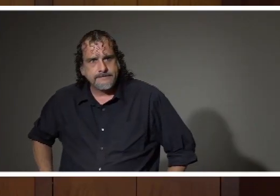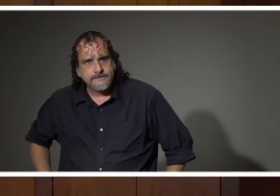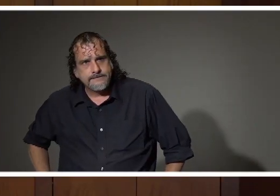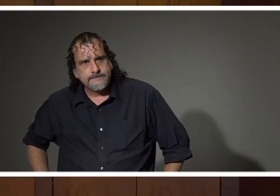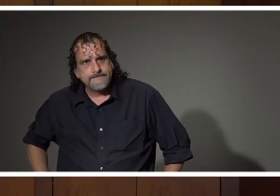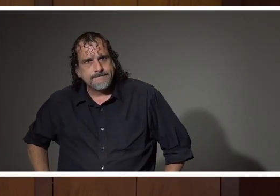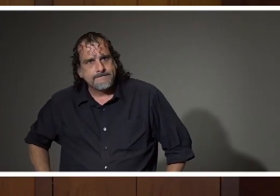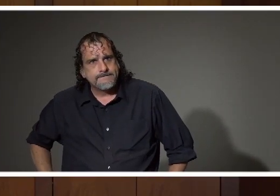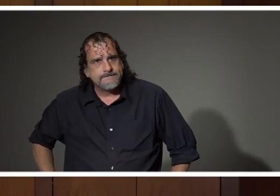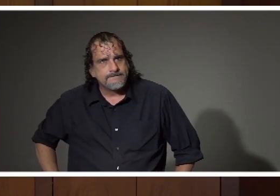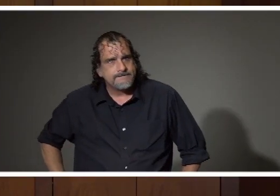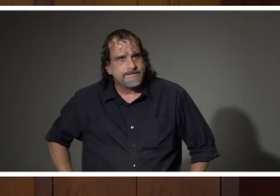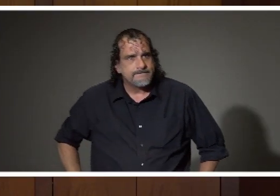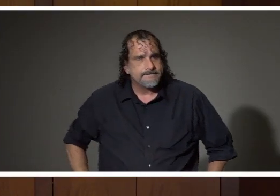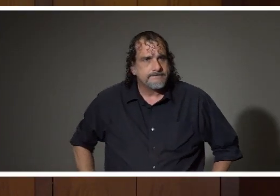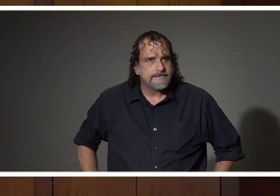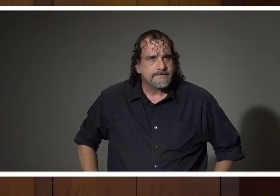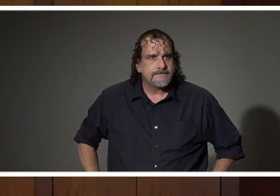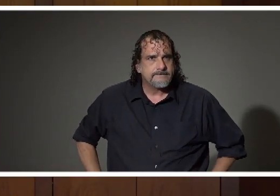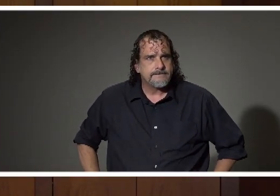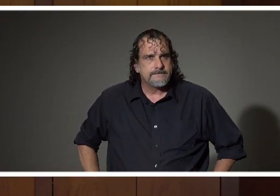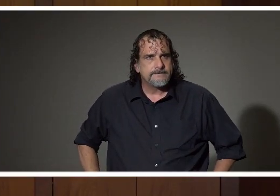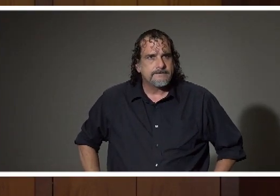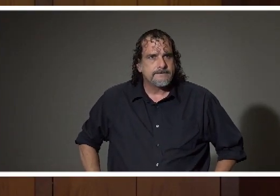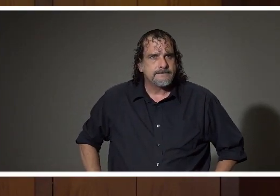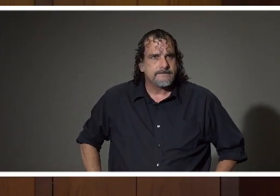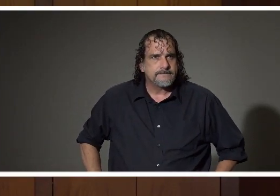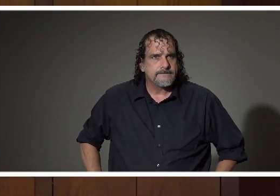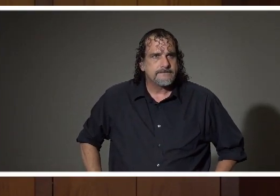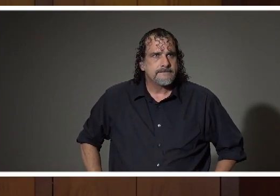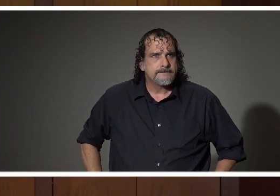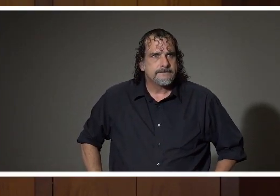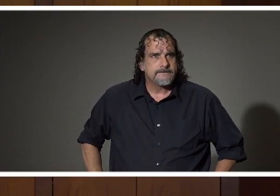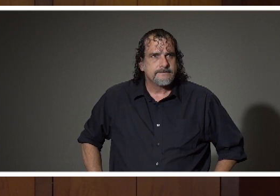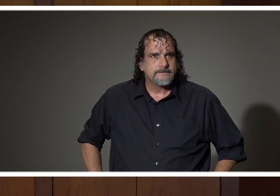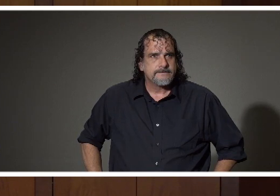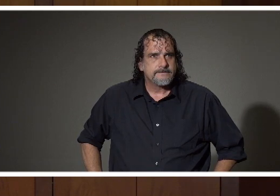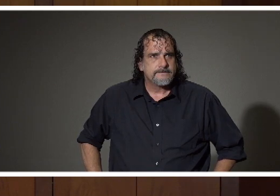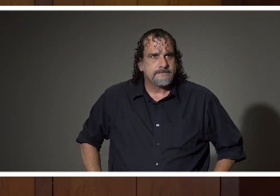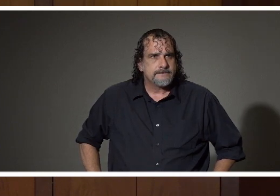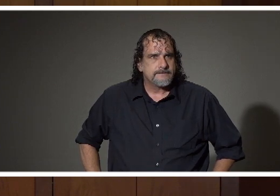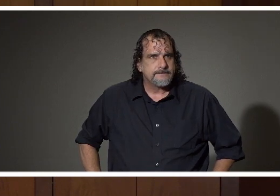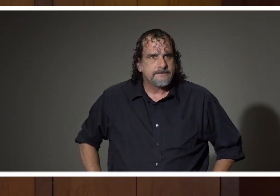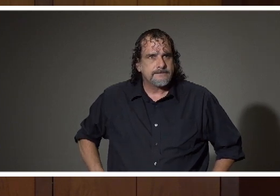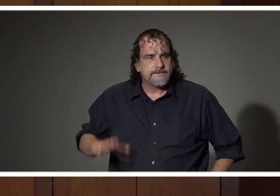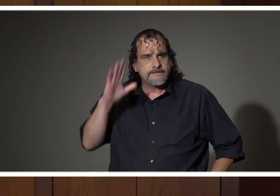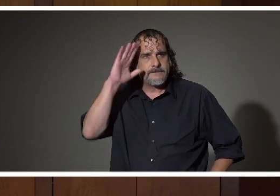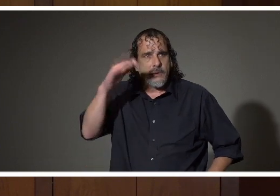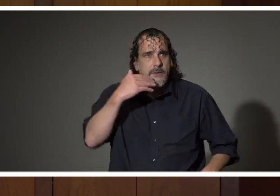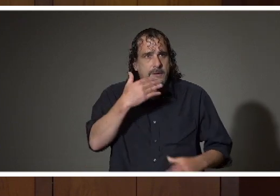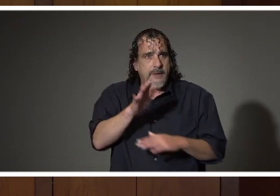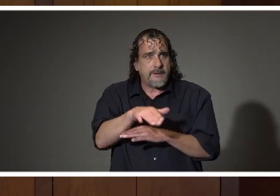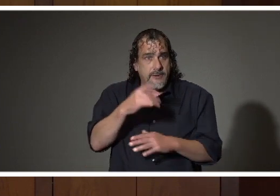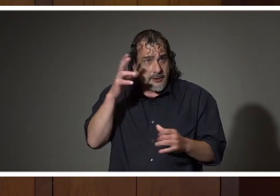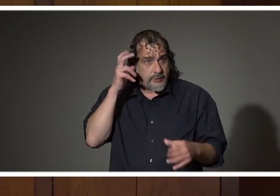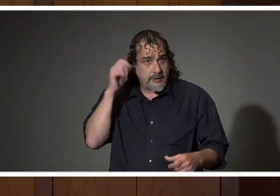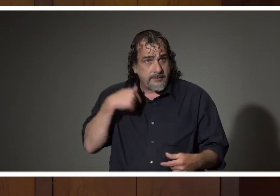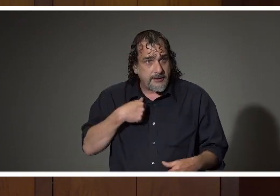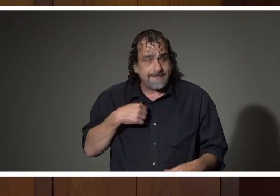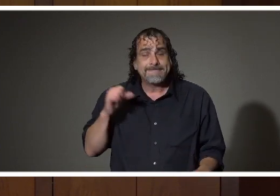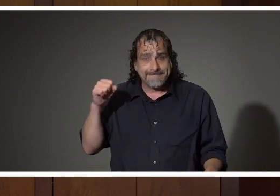Ashley Norwood from MPB has a question. Great. Ashley? Hi, good afternoon. Can you guys hear me? We